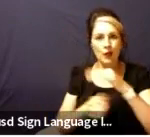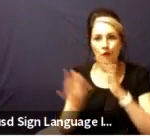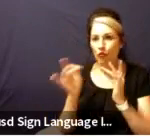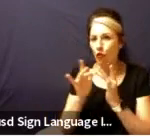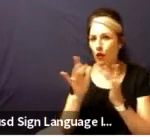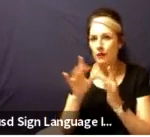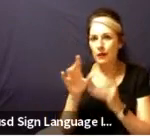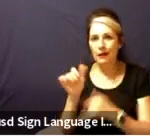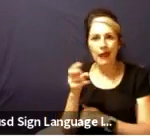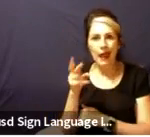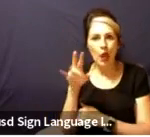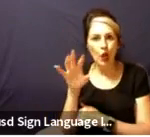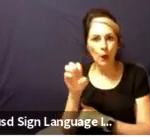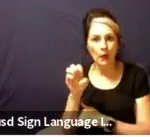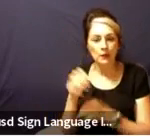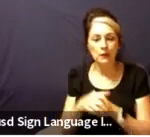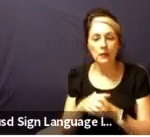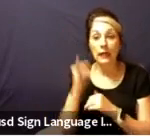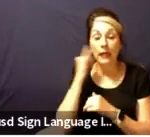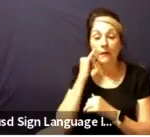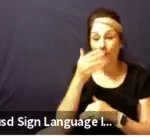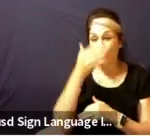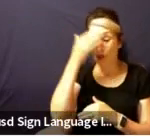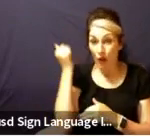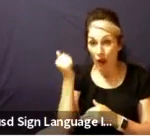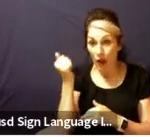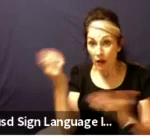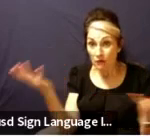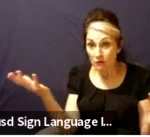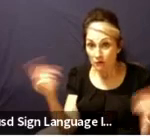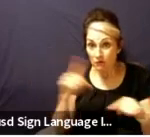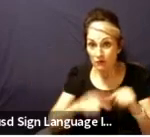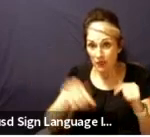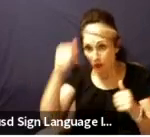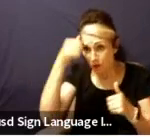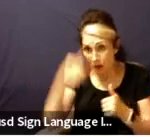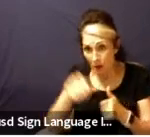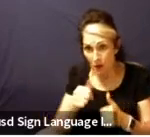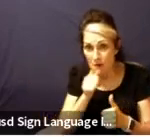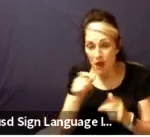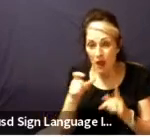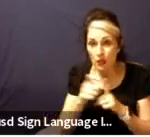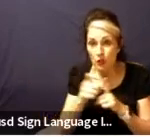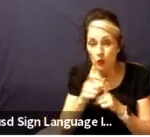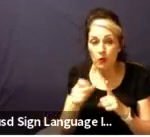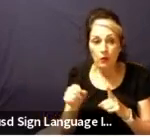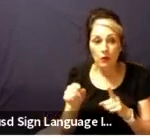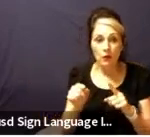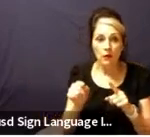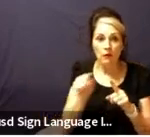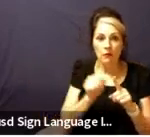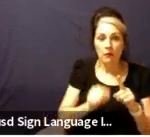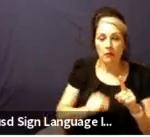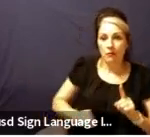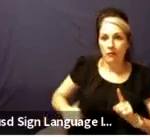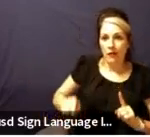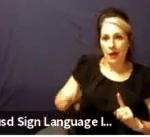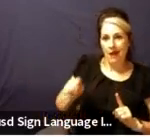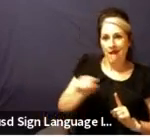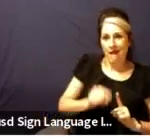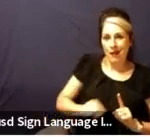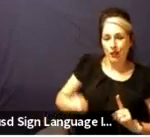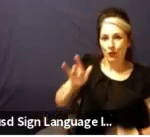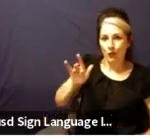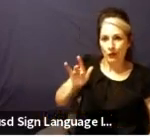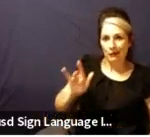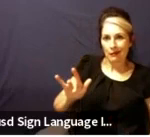Aries. Um, if you forgot your password, for instance, the circle around forgot password, if you click on that